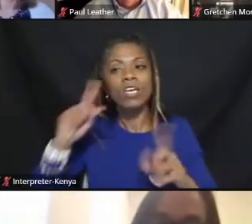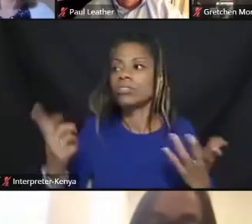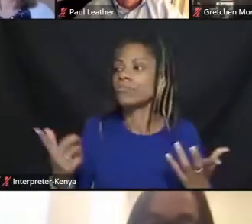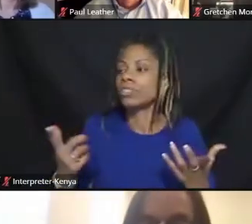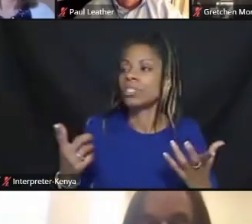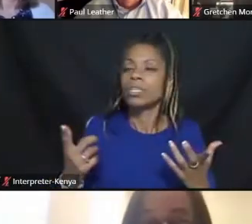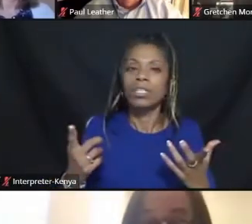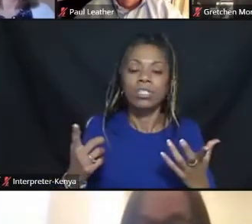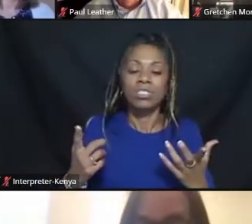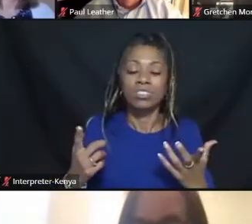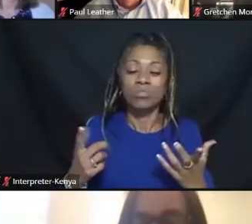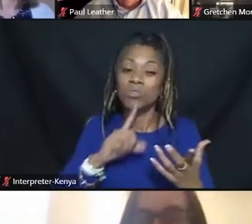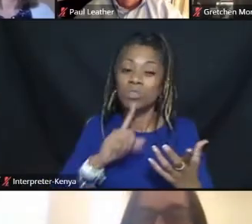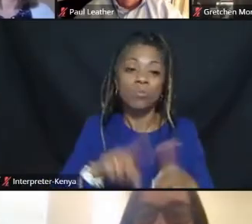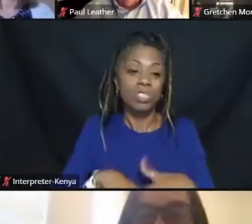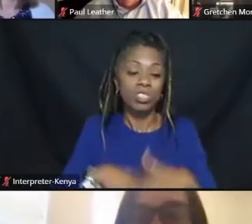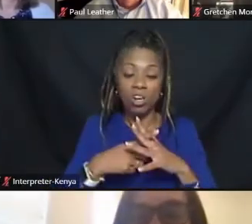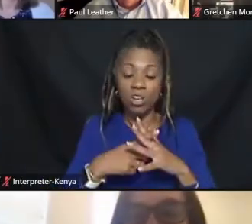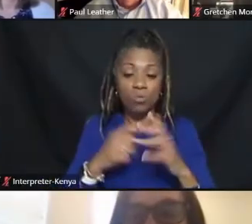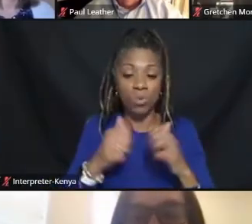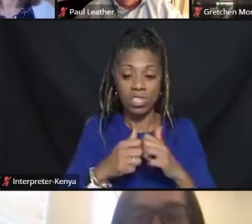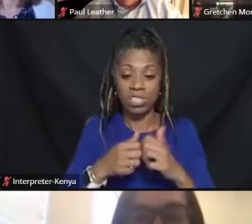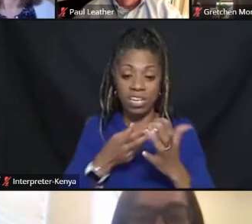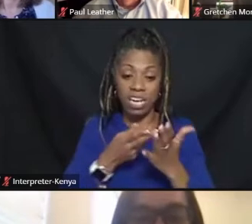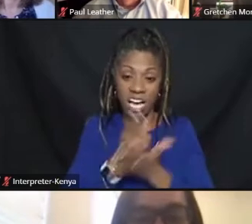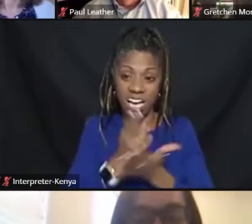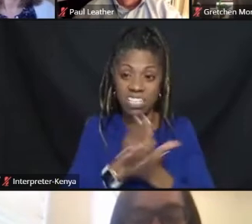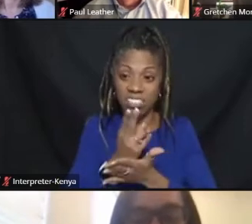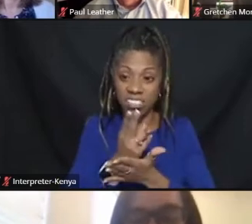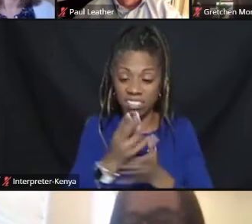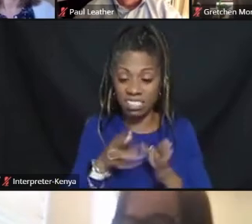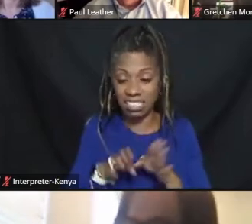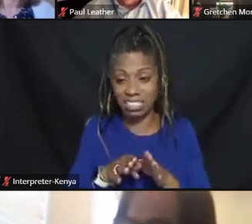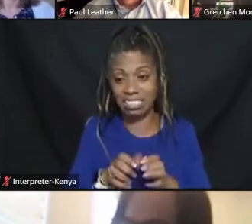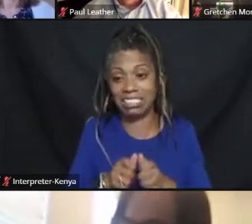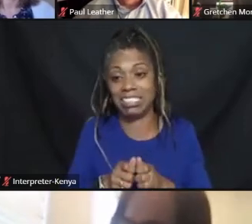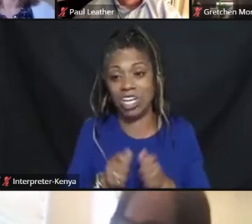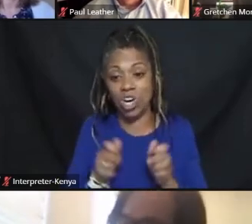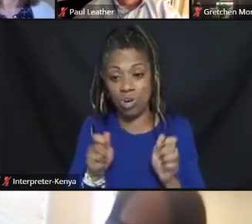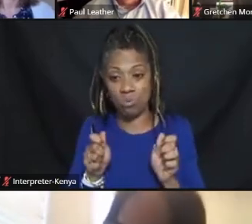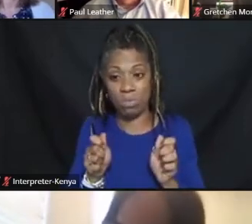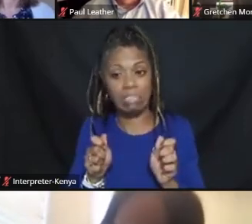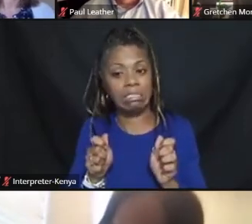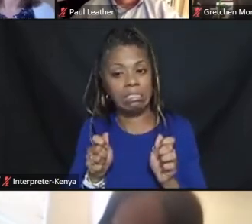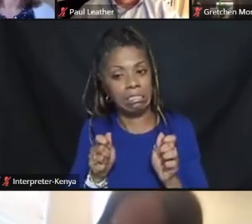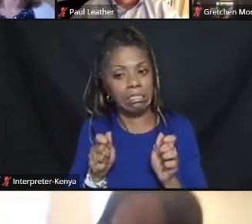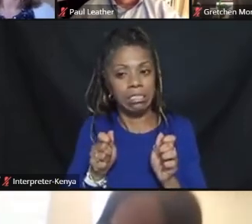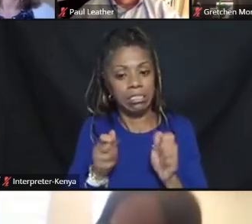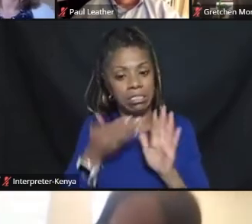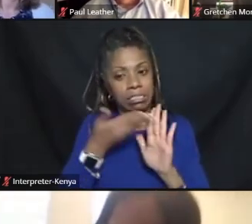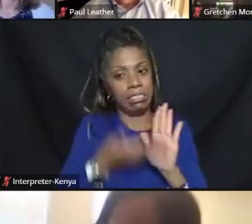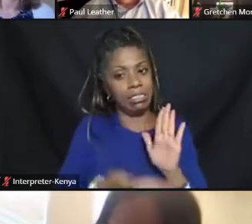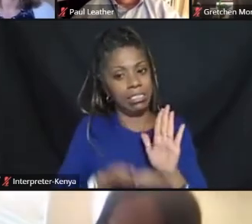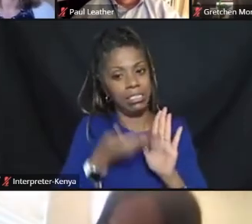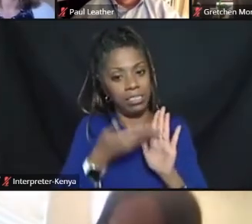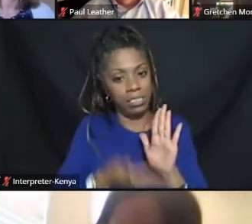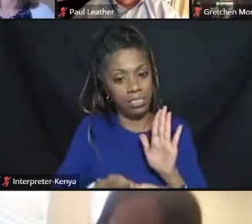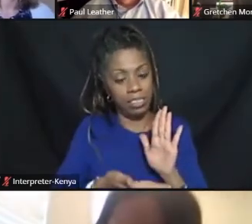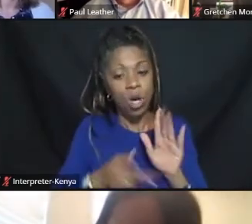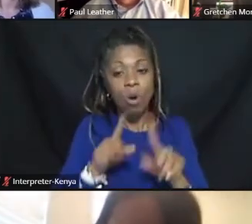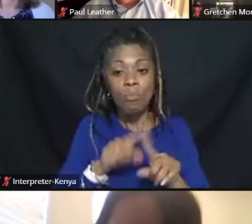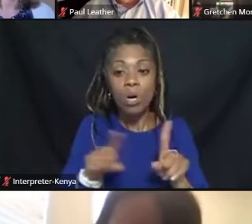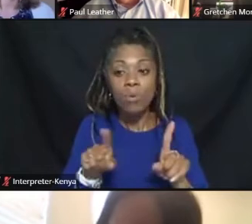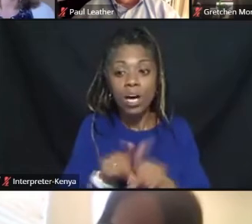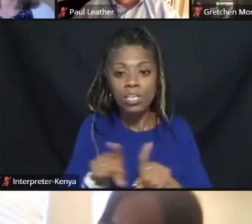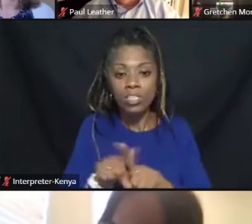open and honest assessment of where we were. We had to look for quick wins to create some buy-in and momentum for our teachers